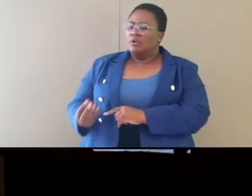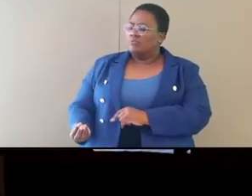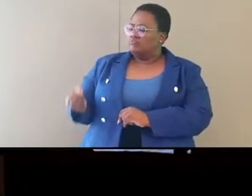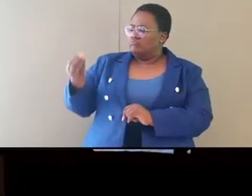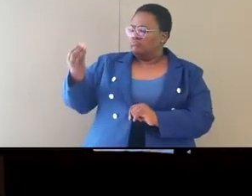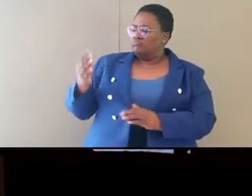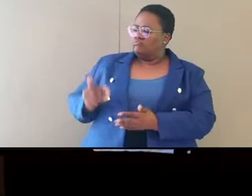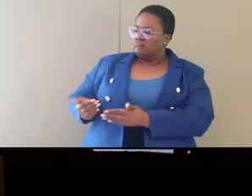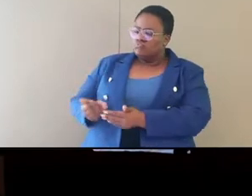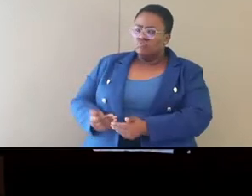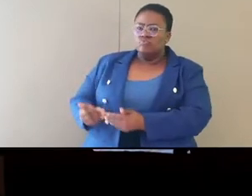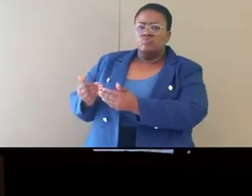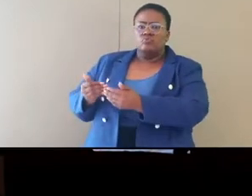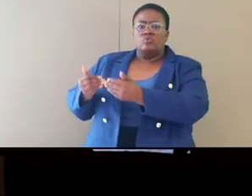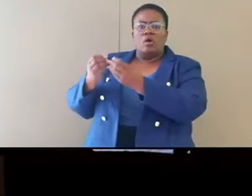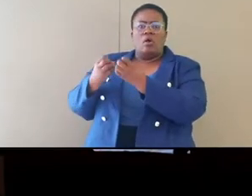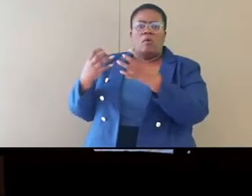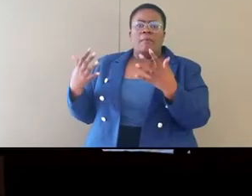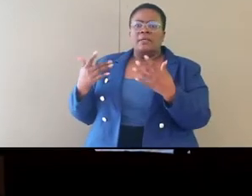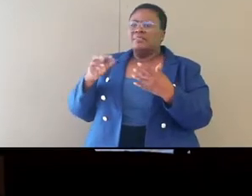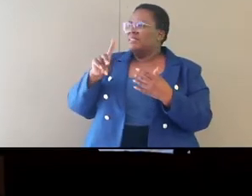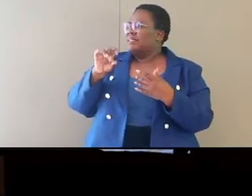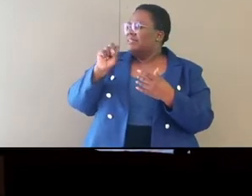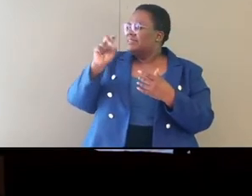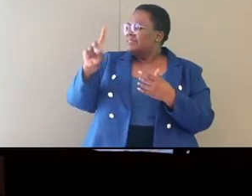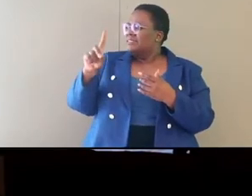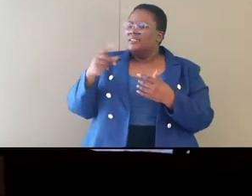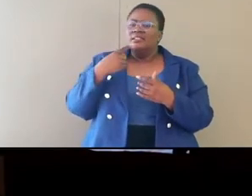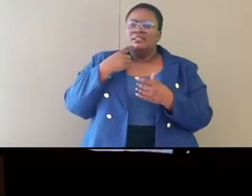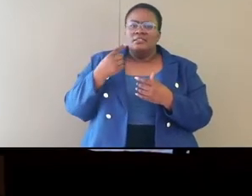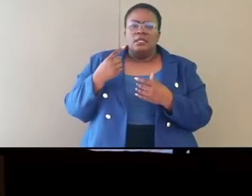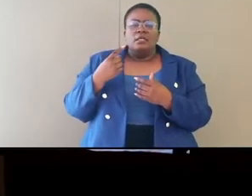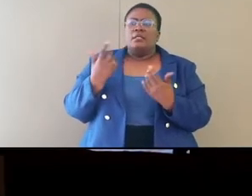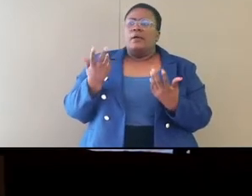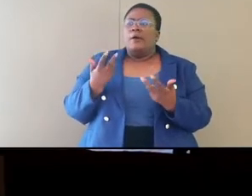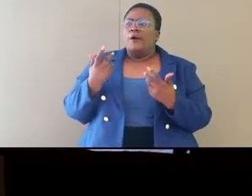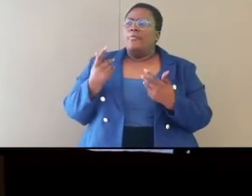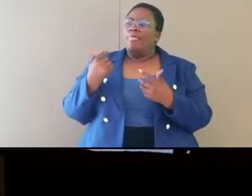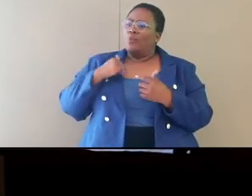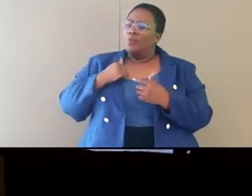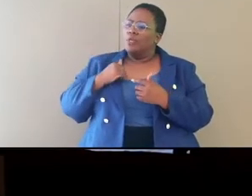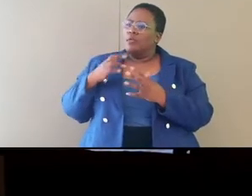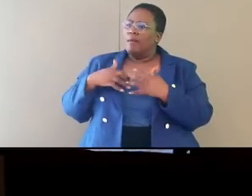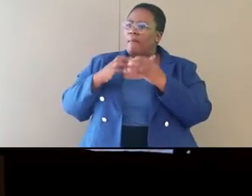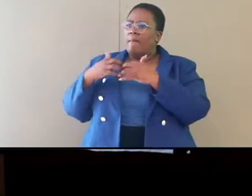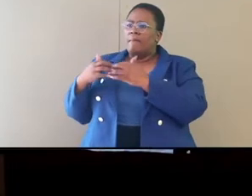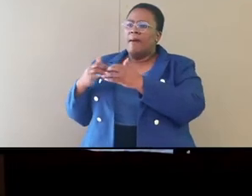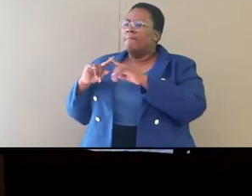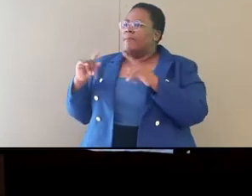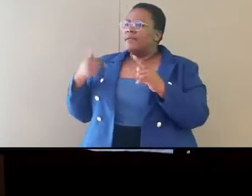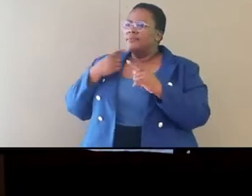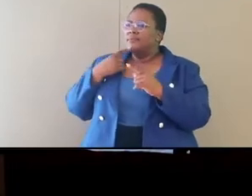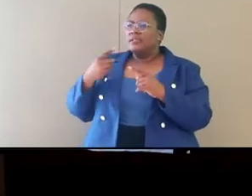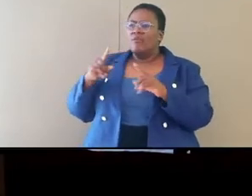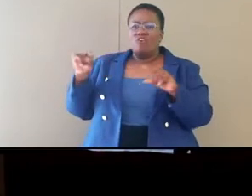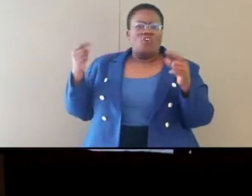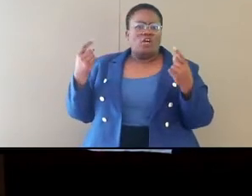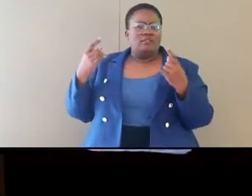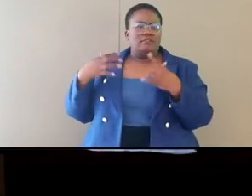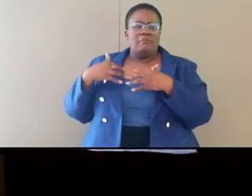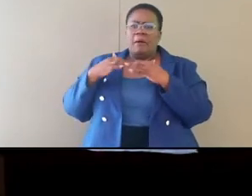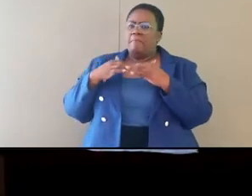Now, DSD asked us to do this and we kept on saying, well, no, we can't come up with a single number. There are so many estimates and this actually,